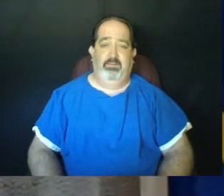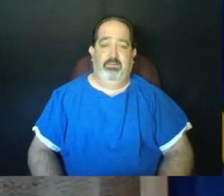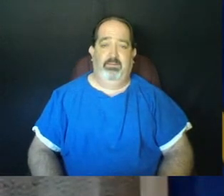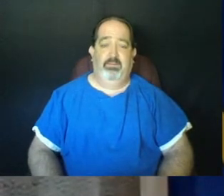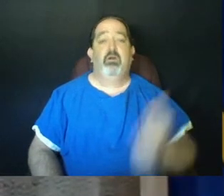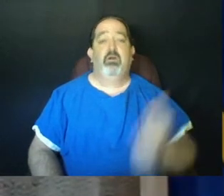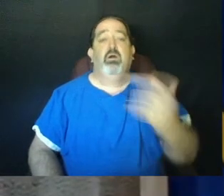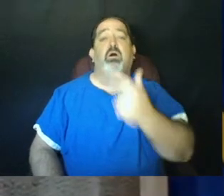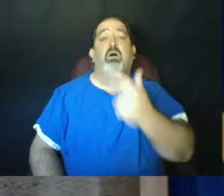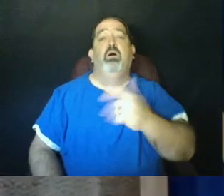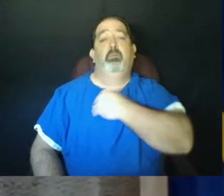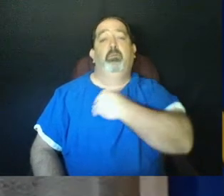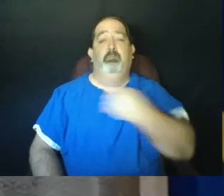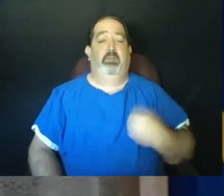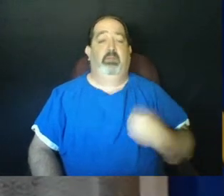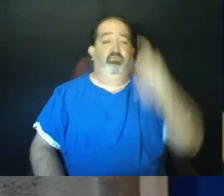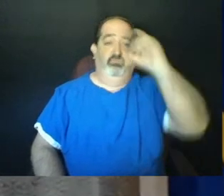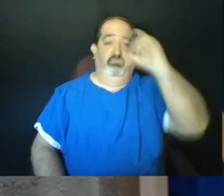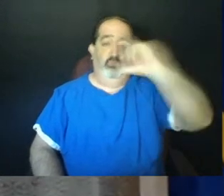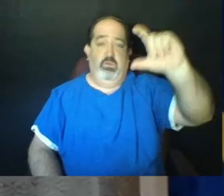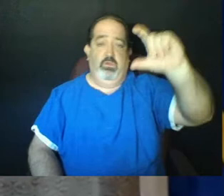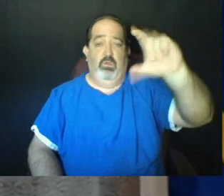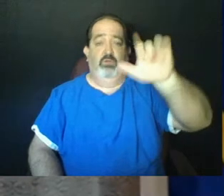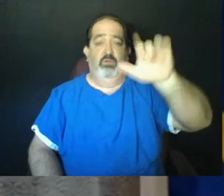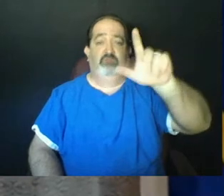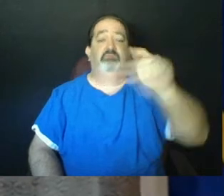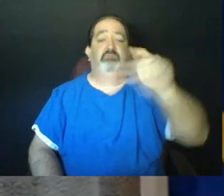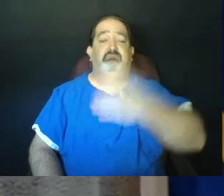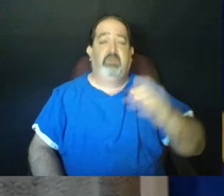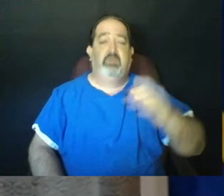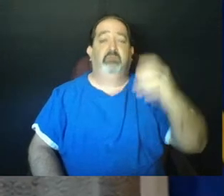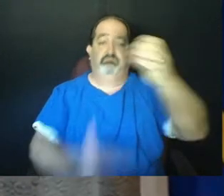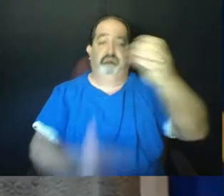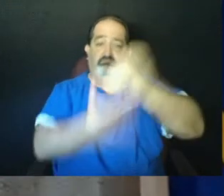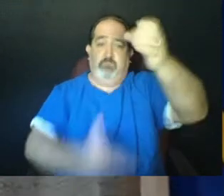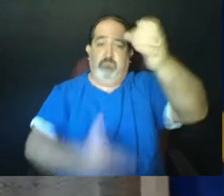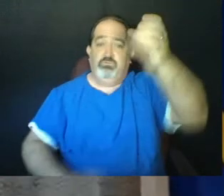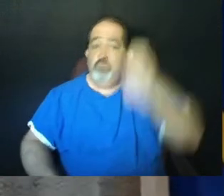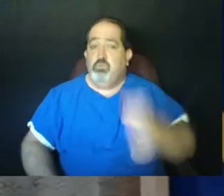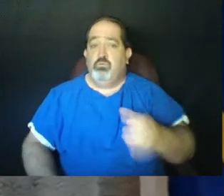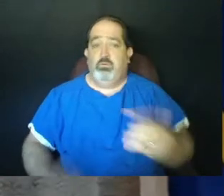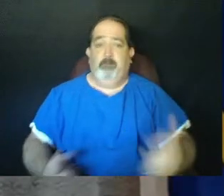All companions of the Crescent have their majesties leave to lower your vessels.